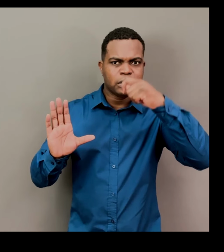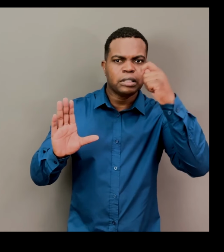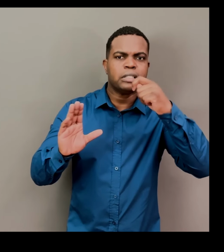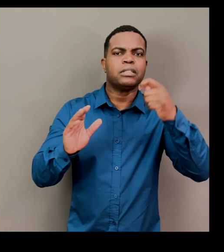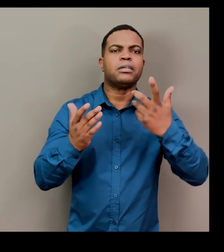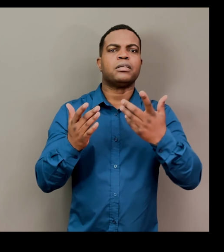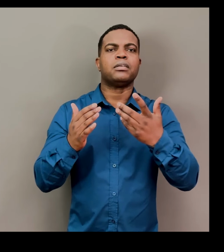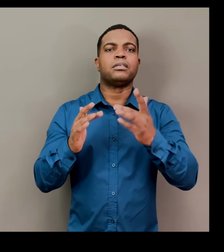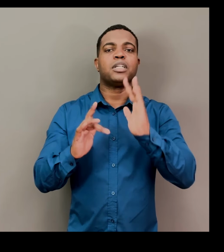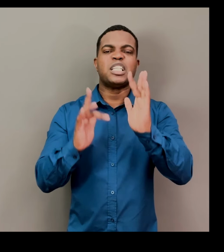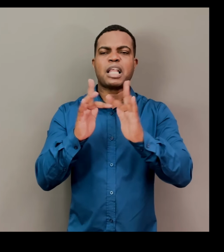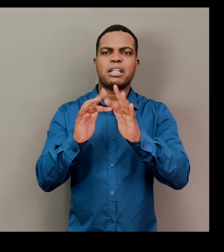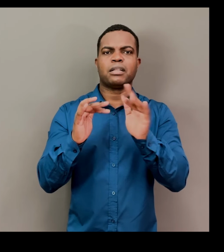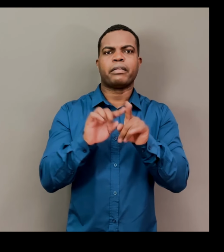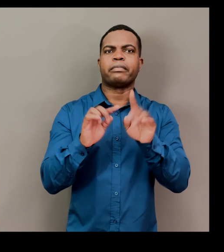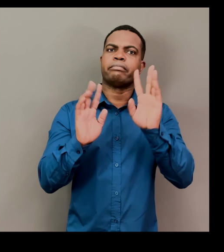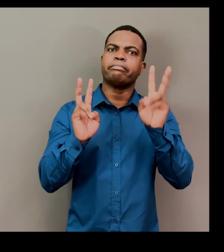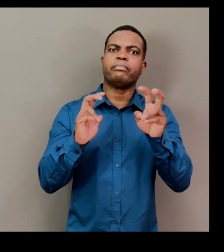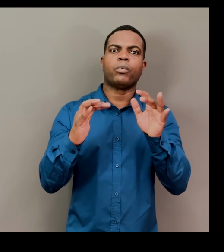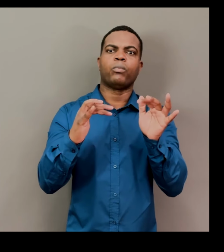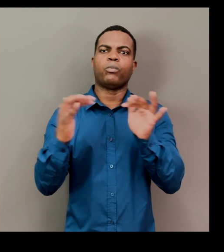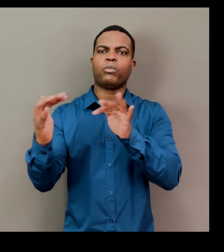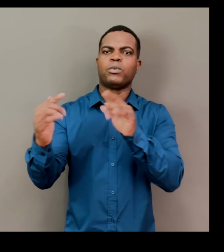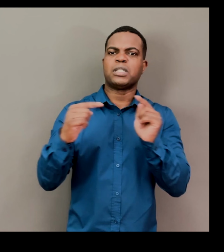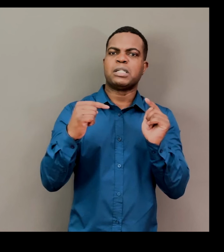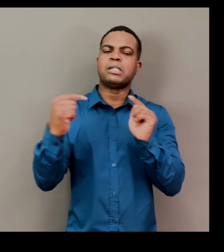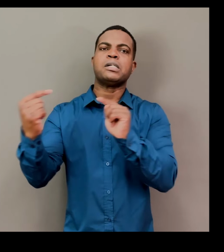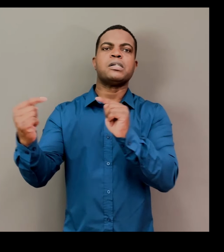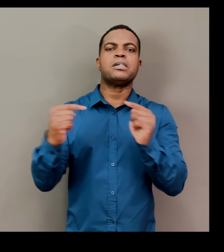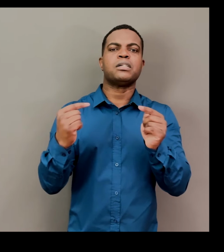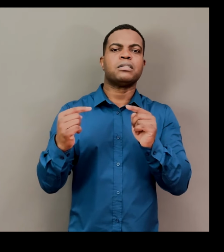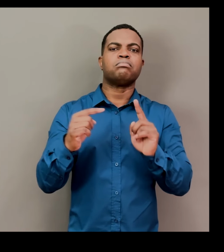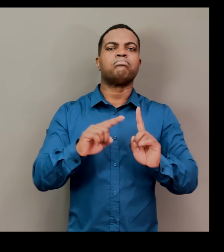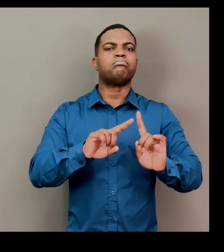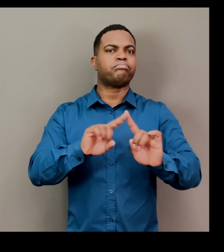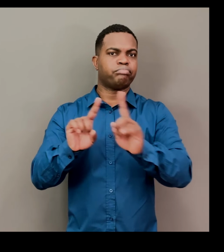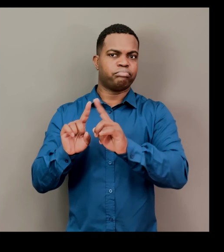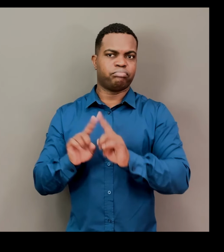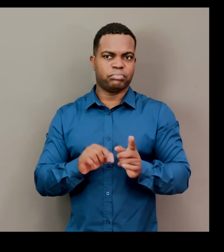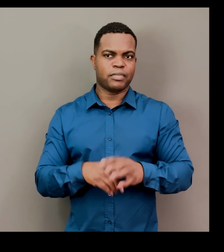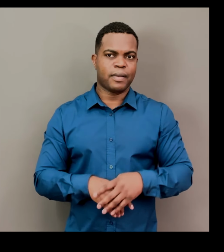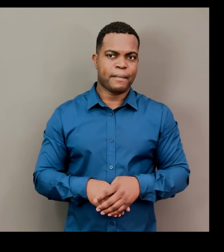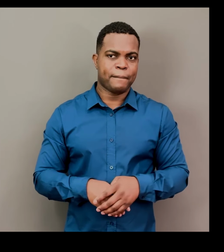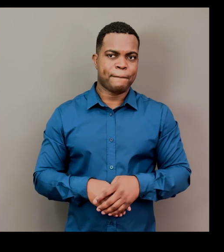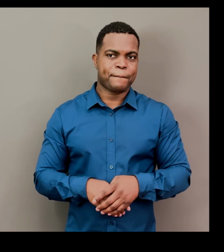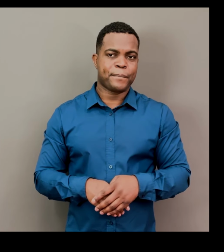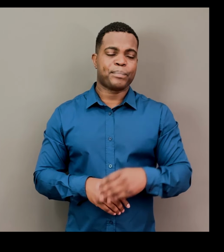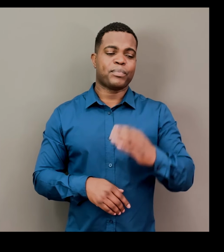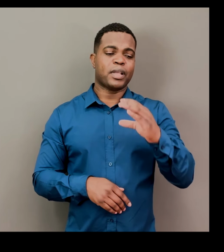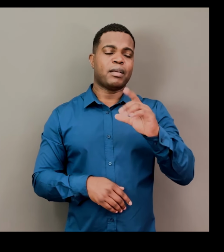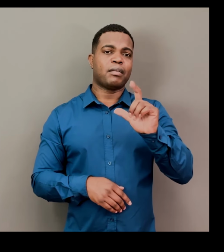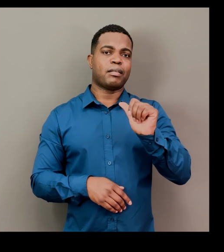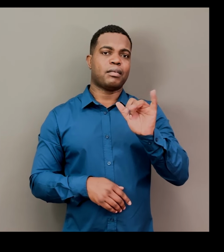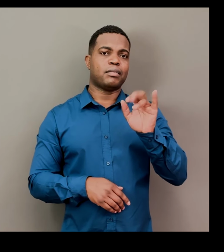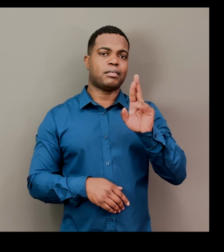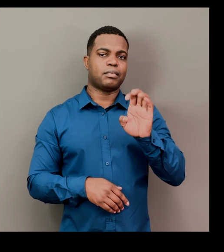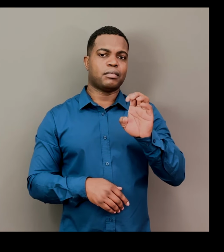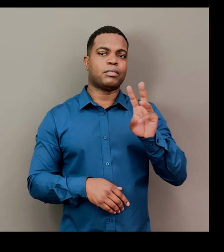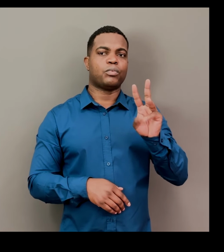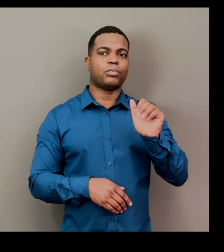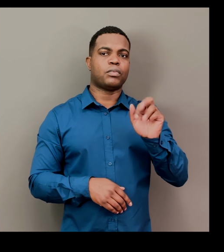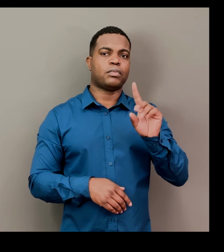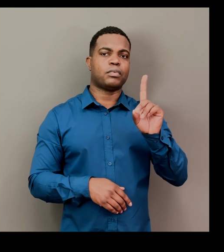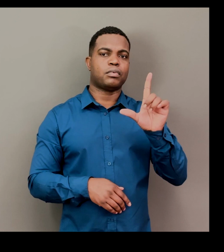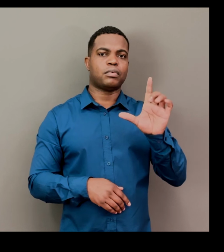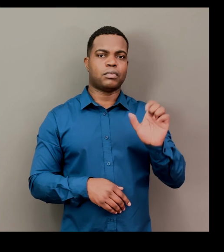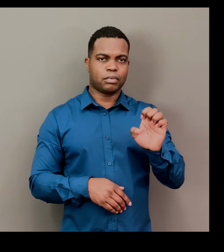cyber warfare purposes. Claire Wardle of First Draft News has identified